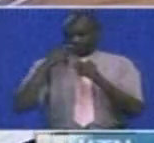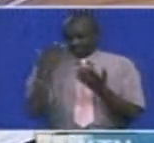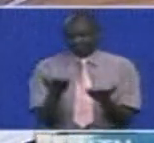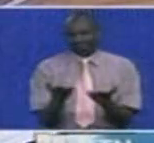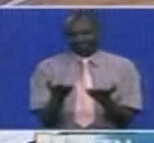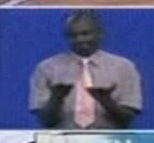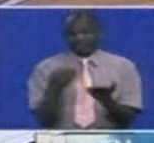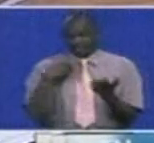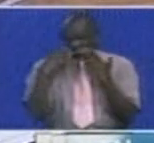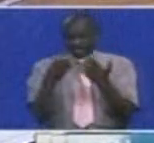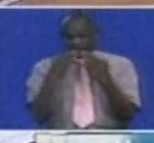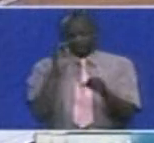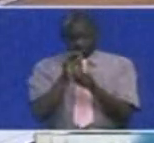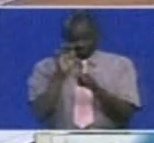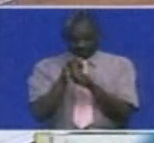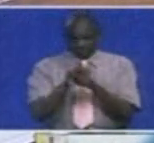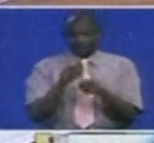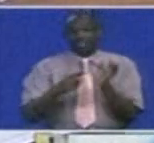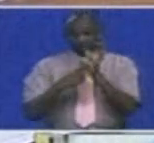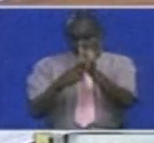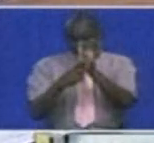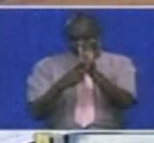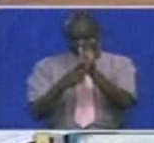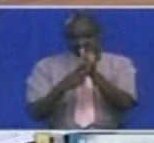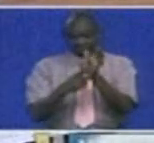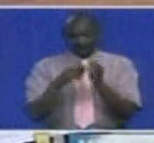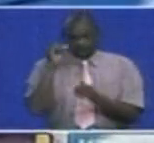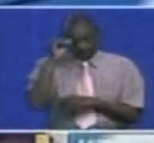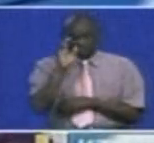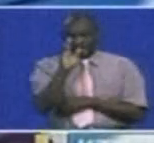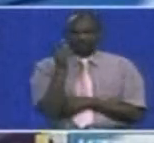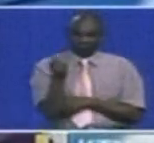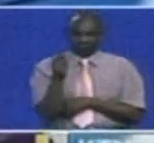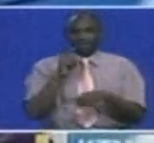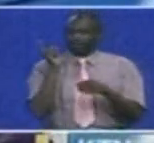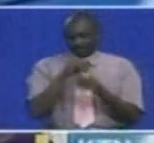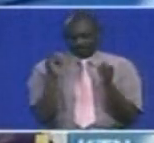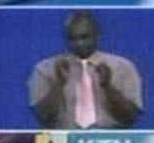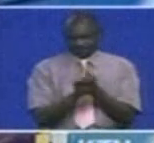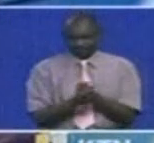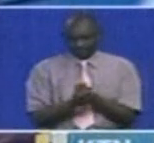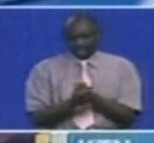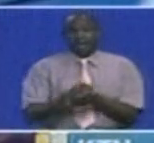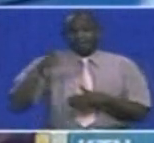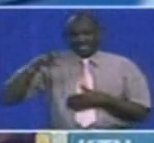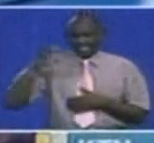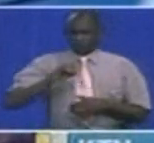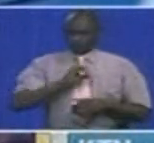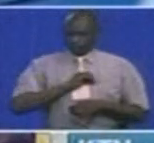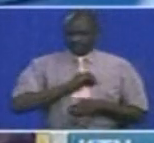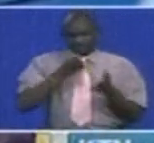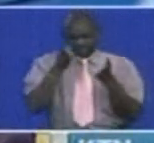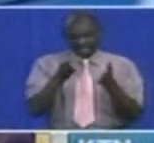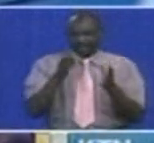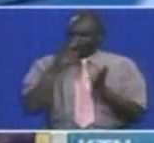your thoughts, and we will sample them throughout this live newscast. Now, matatu owners and operators were a confused lot at